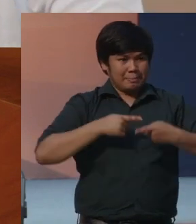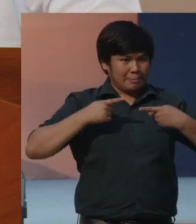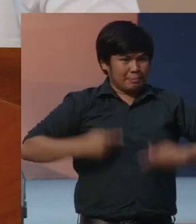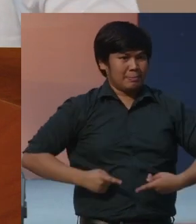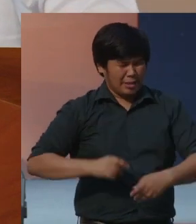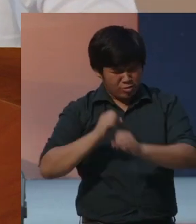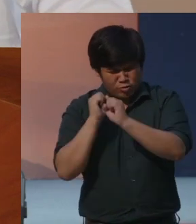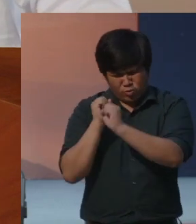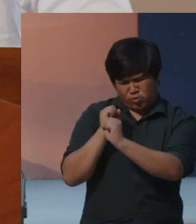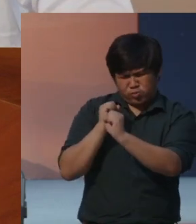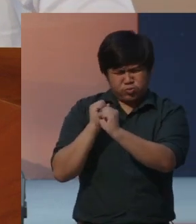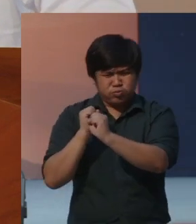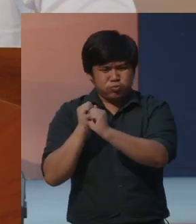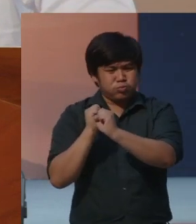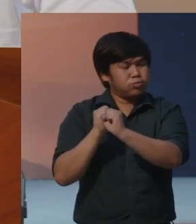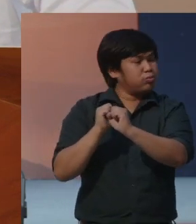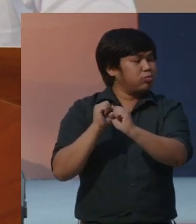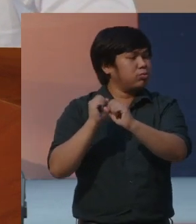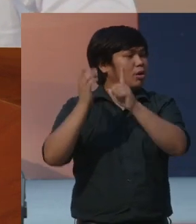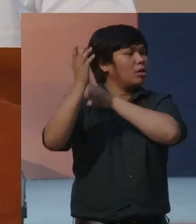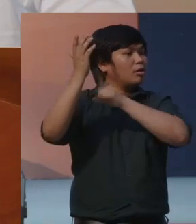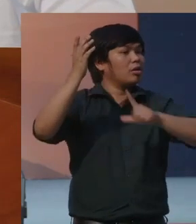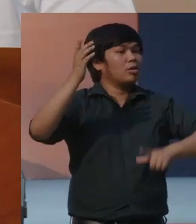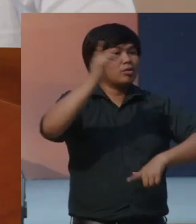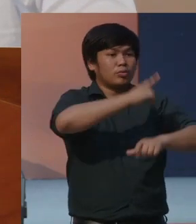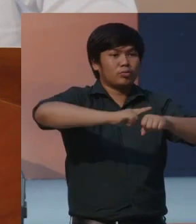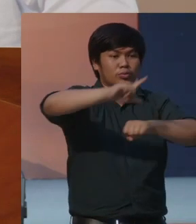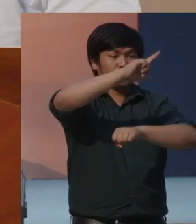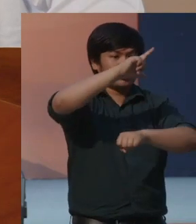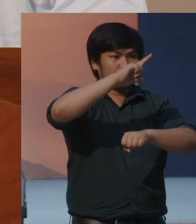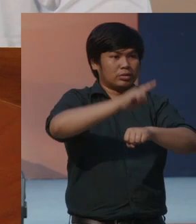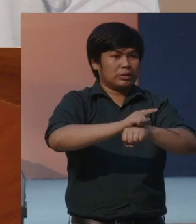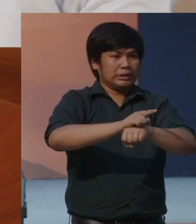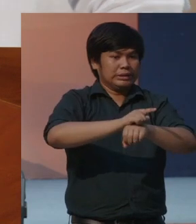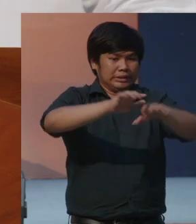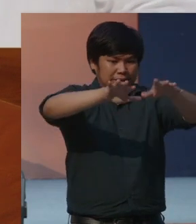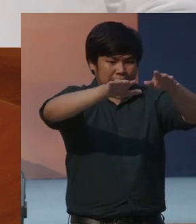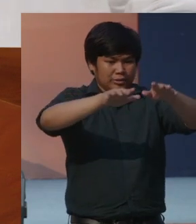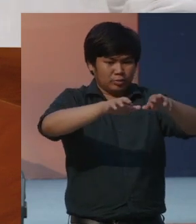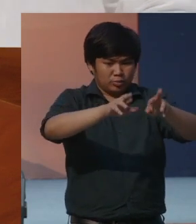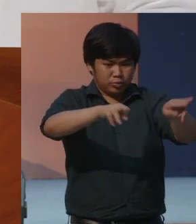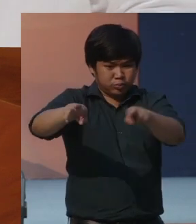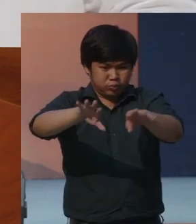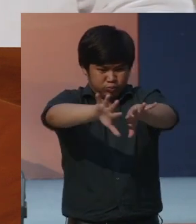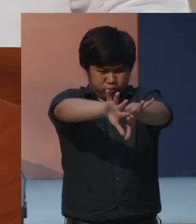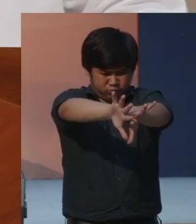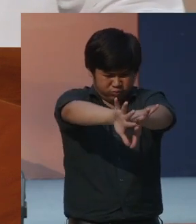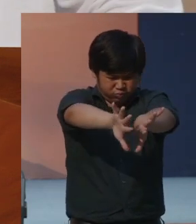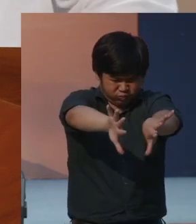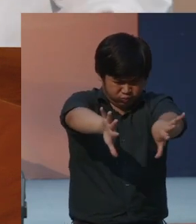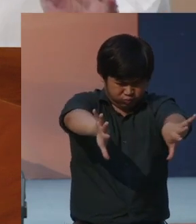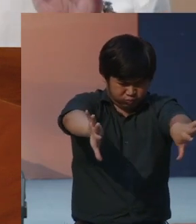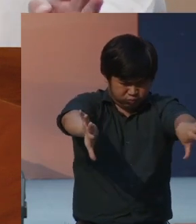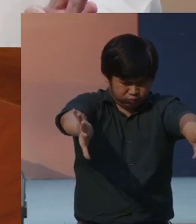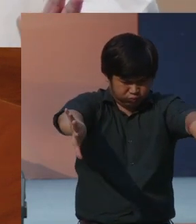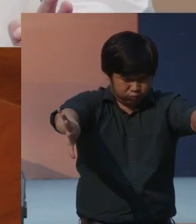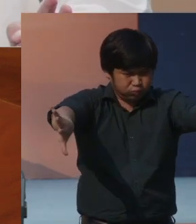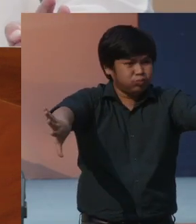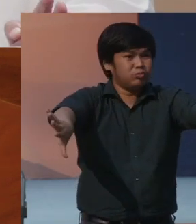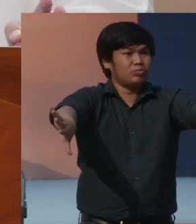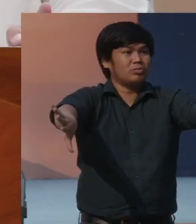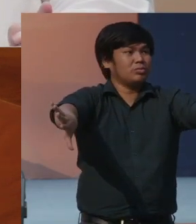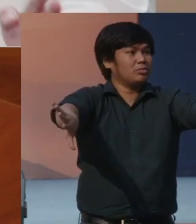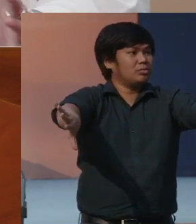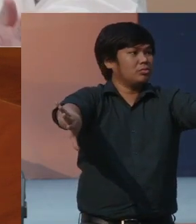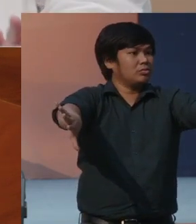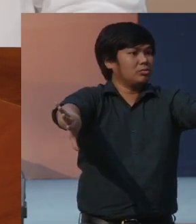the Lord of all the earth, shall rest in the waters of the waters of the Jordan shall be,"